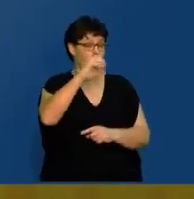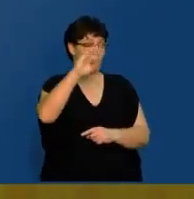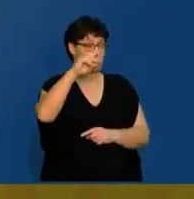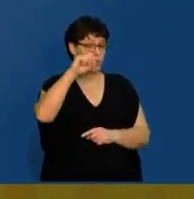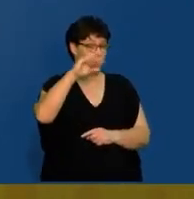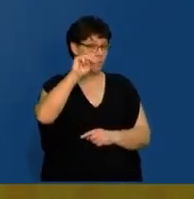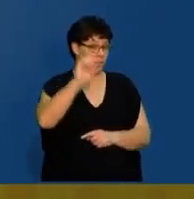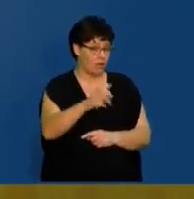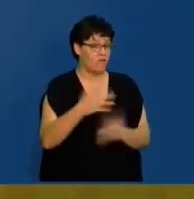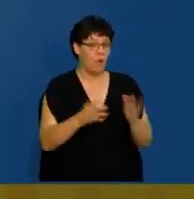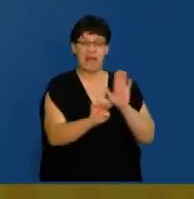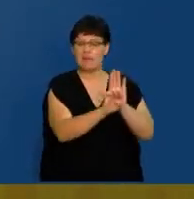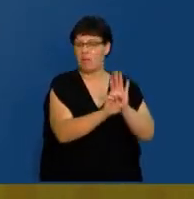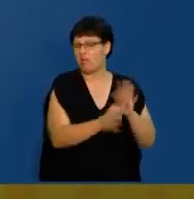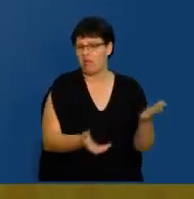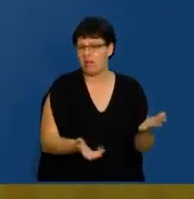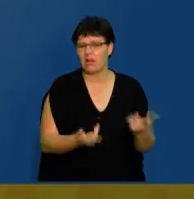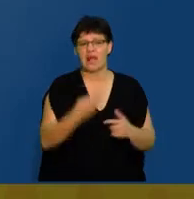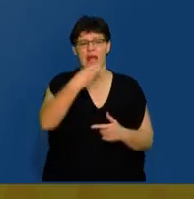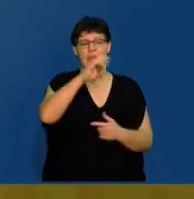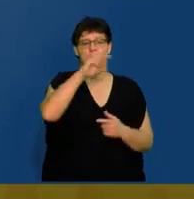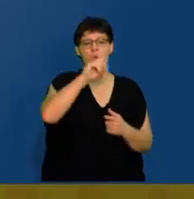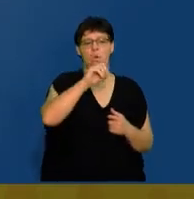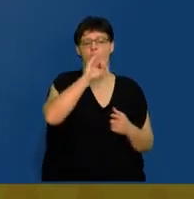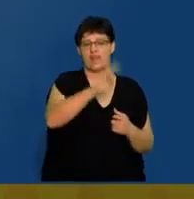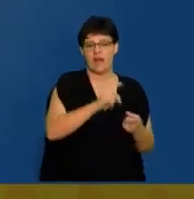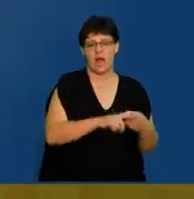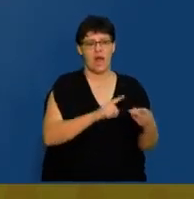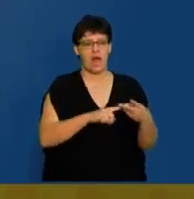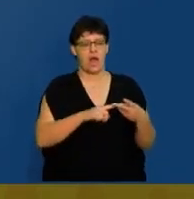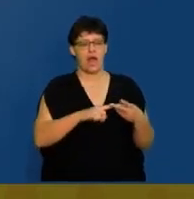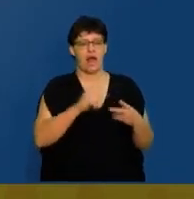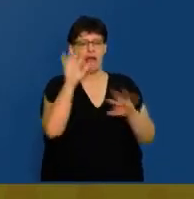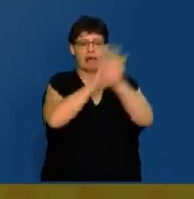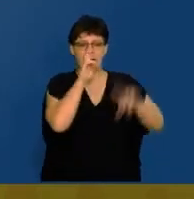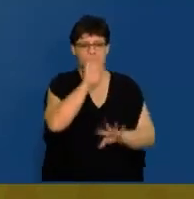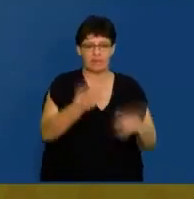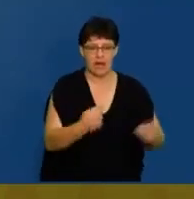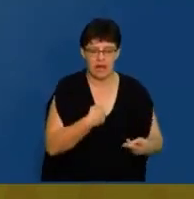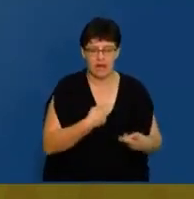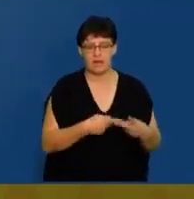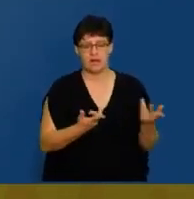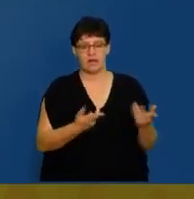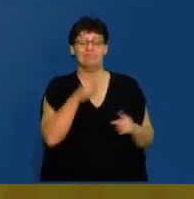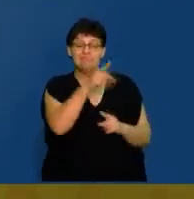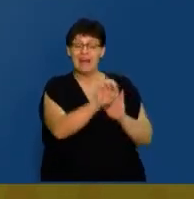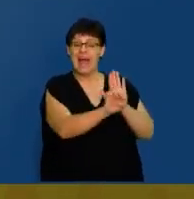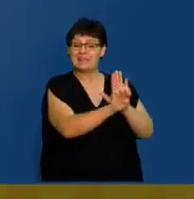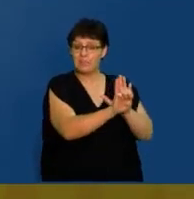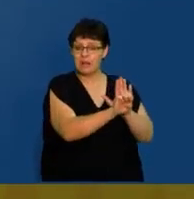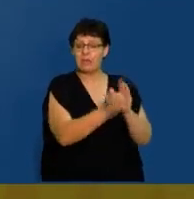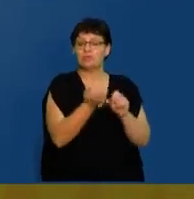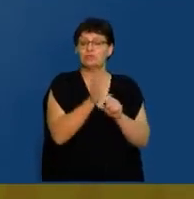are examples such as hemophilia, color blindness, for those examples, we've got to indicate